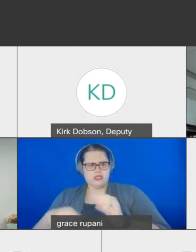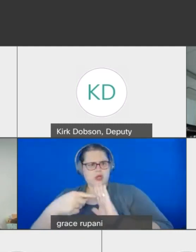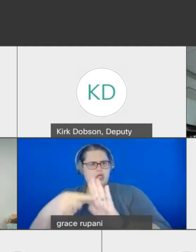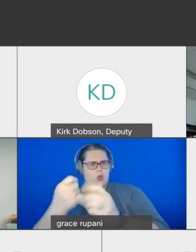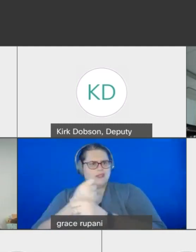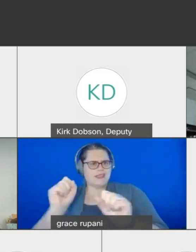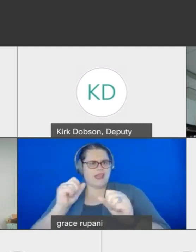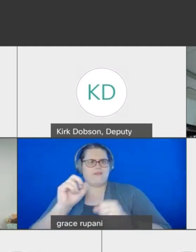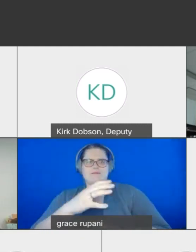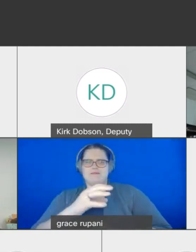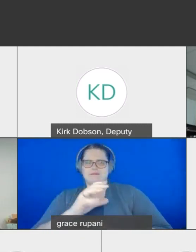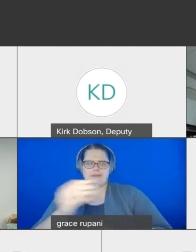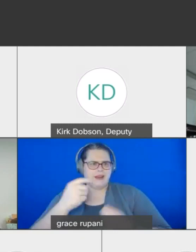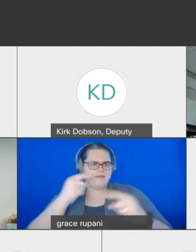Nelson